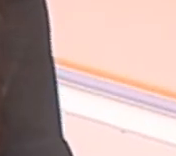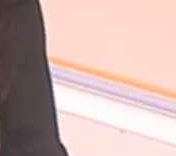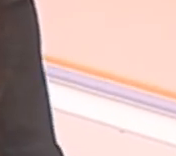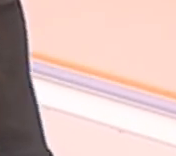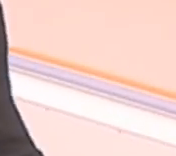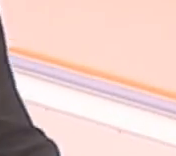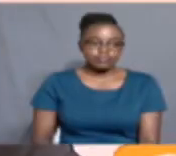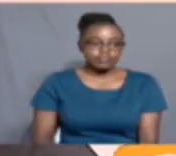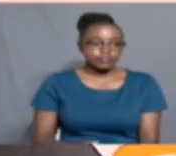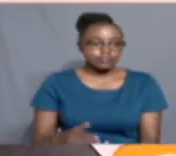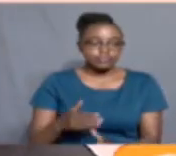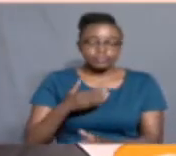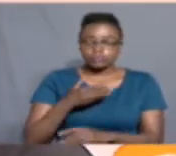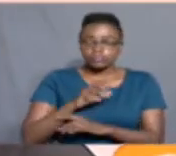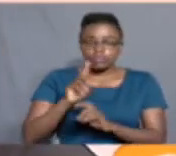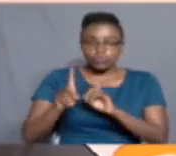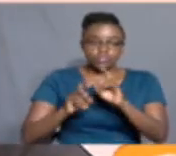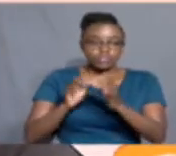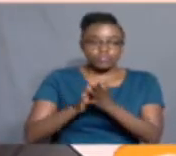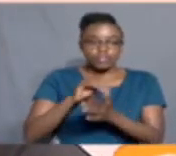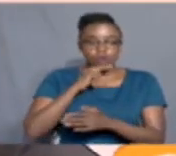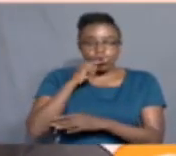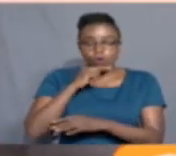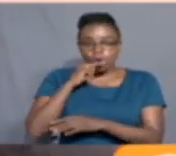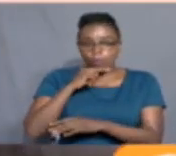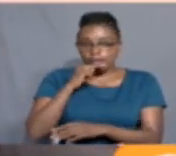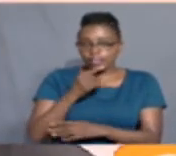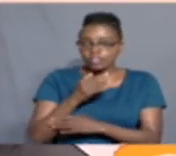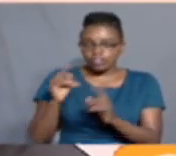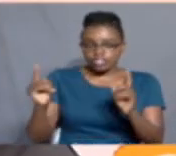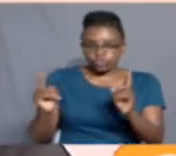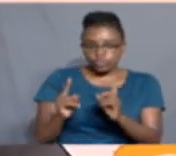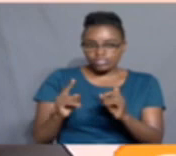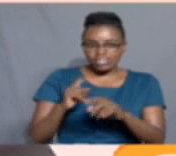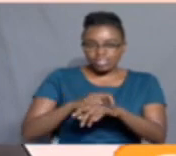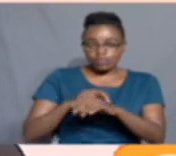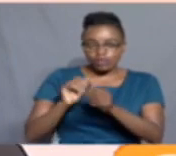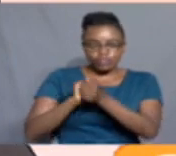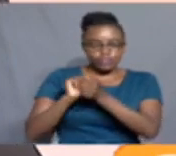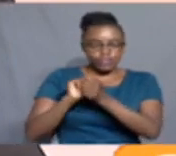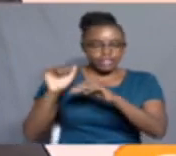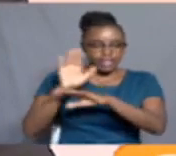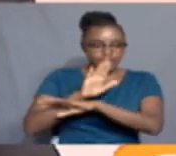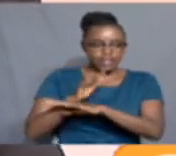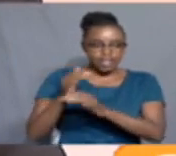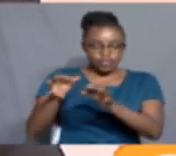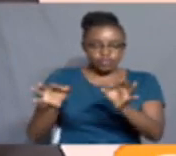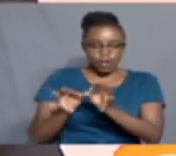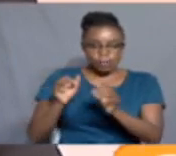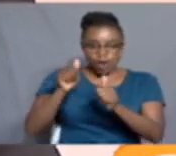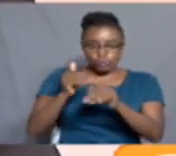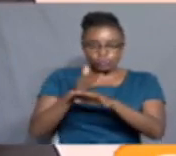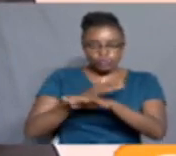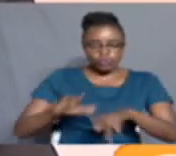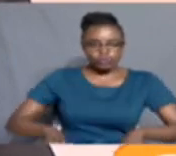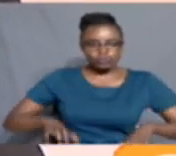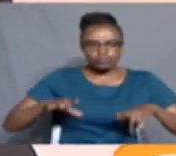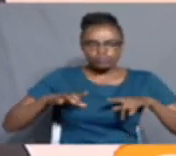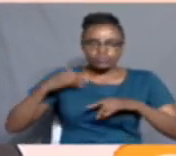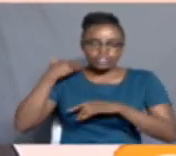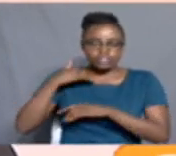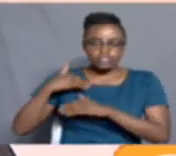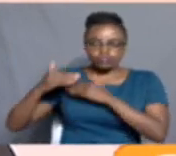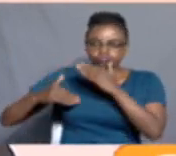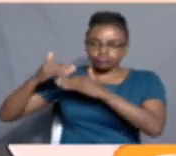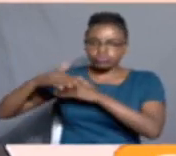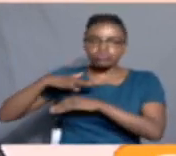We'll be taking your questions and comments very shortly on Friday night. Now, a family that has been living next to the Dandora dump